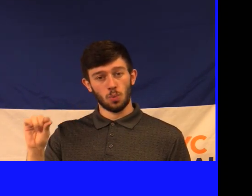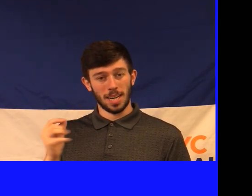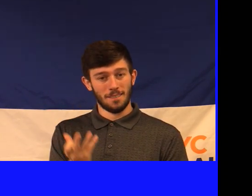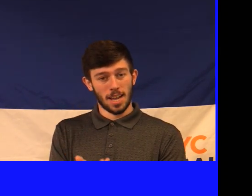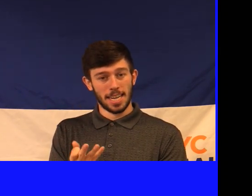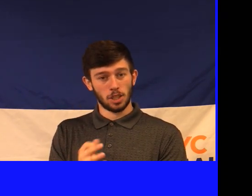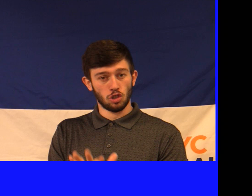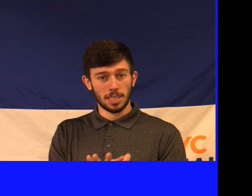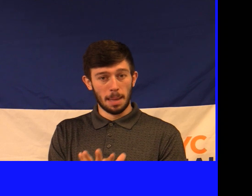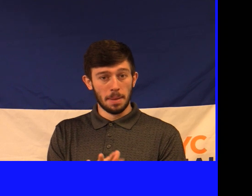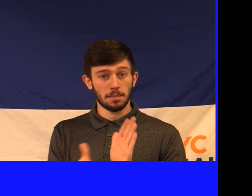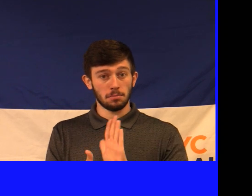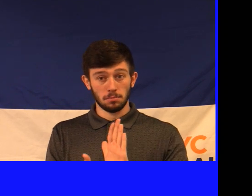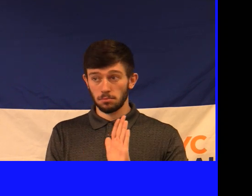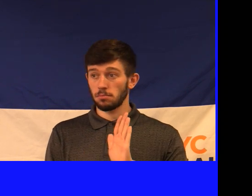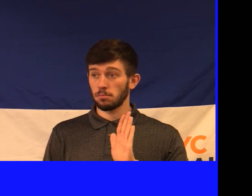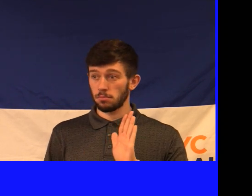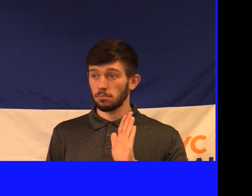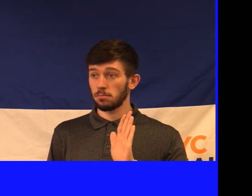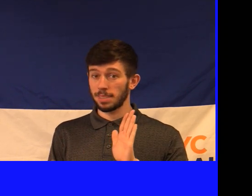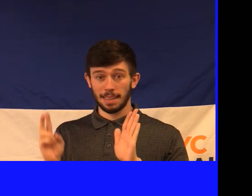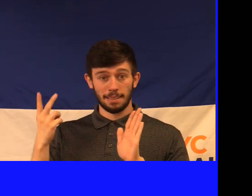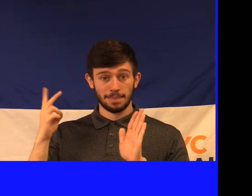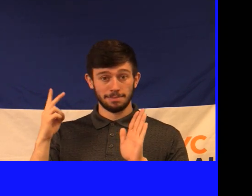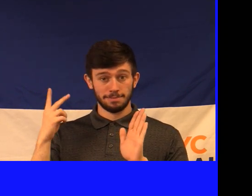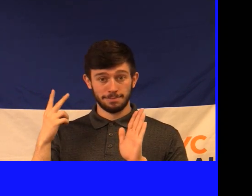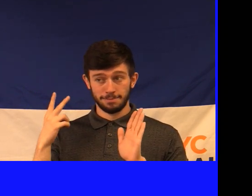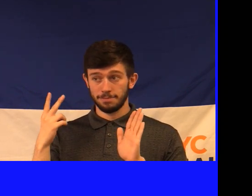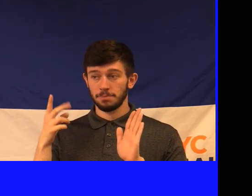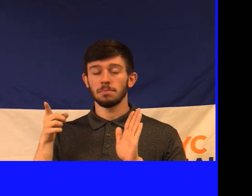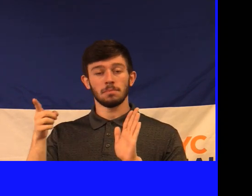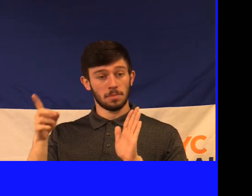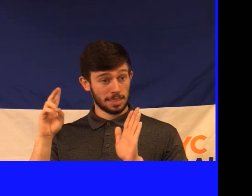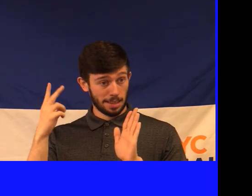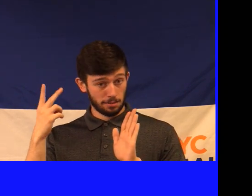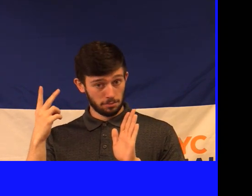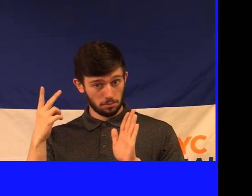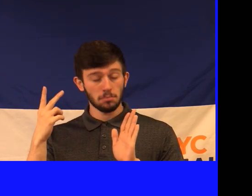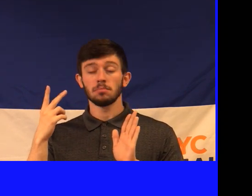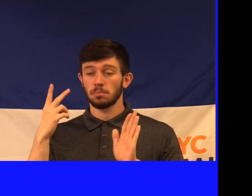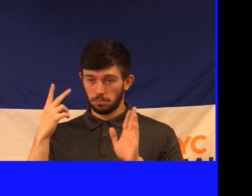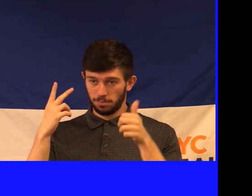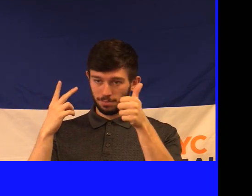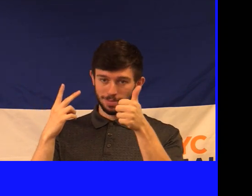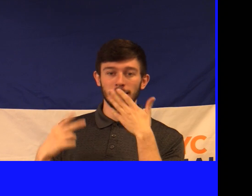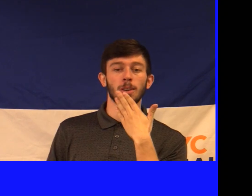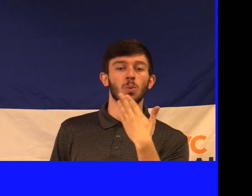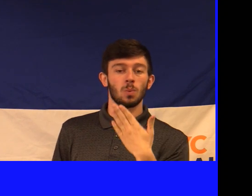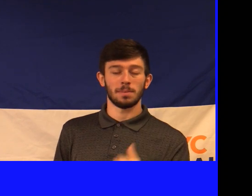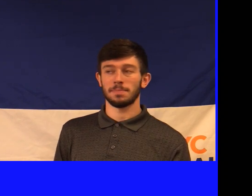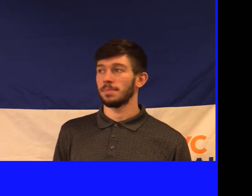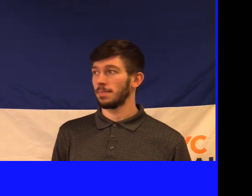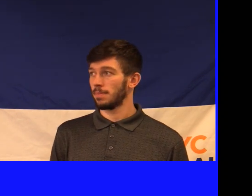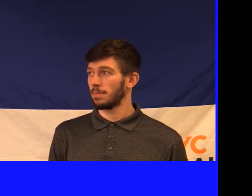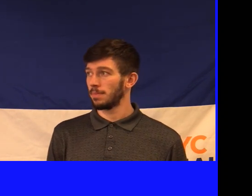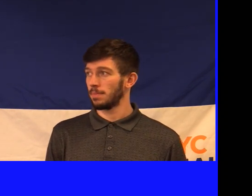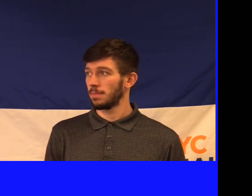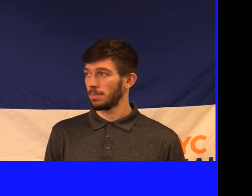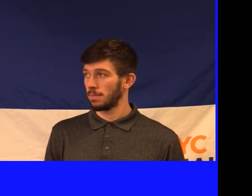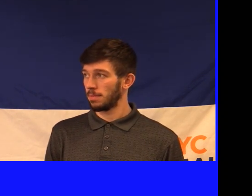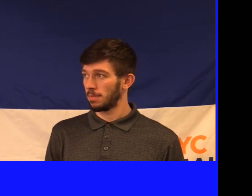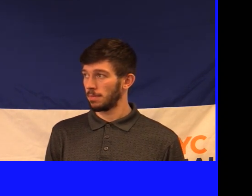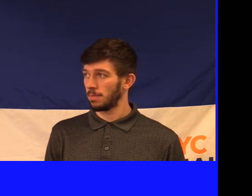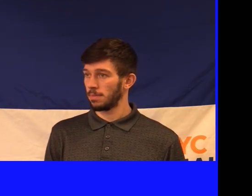statements. Anybody second? Second? Thank you. Now I'll poll each member for his or her